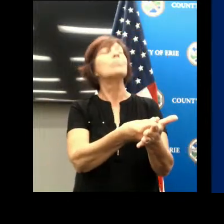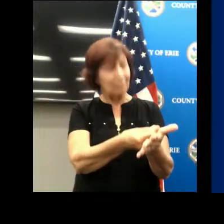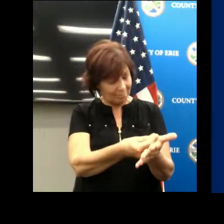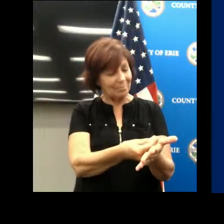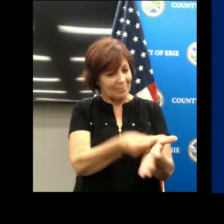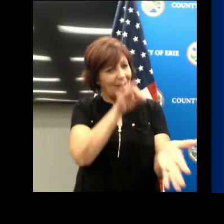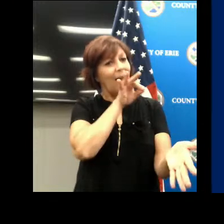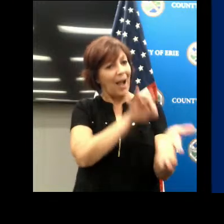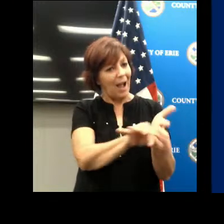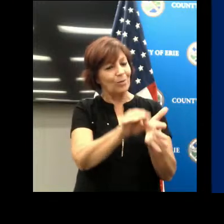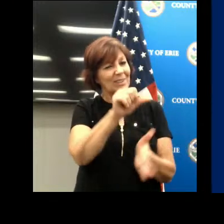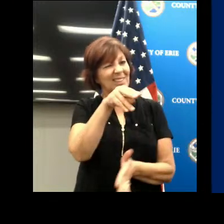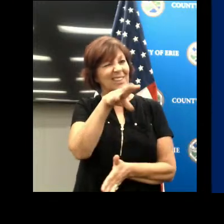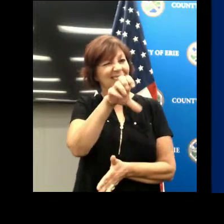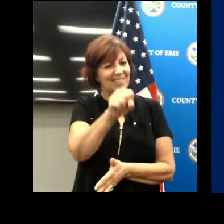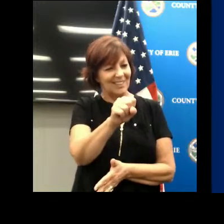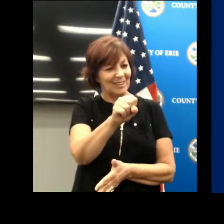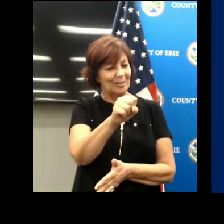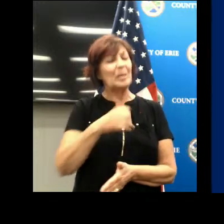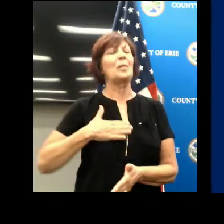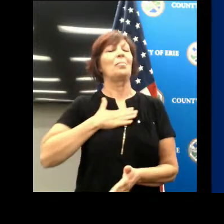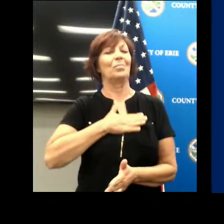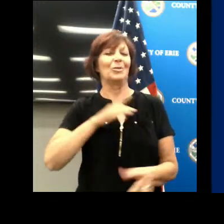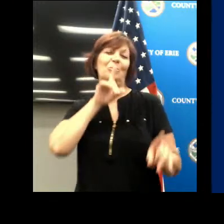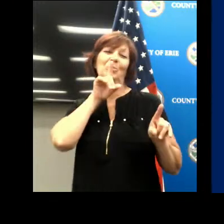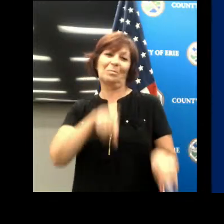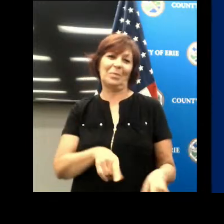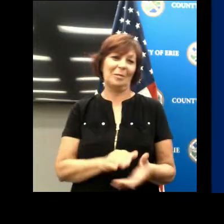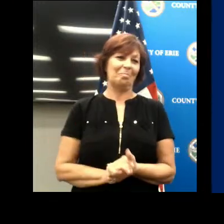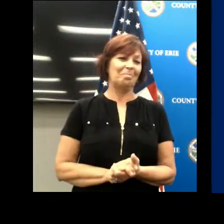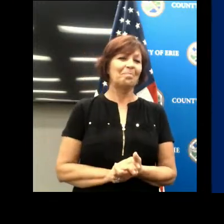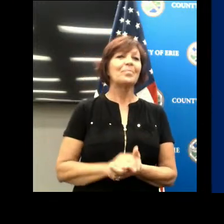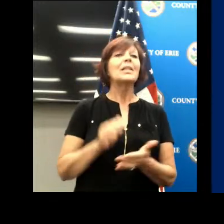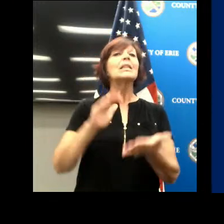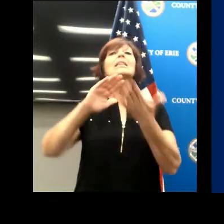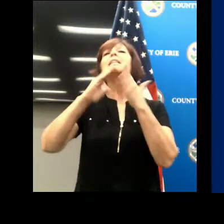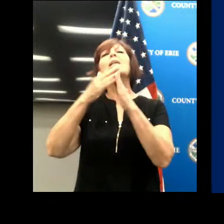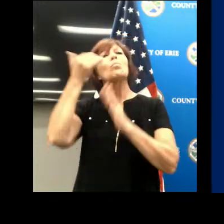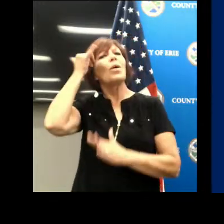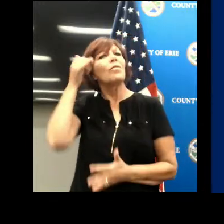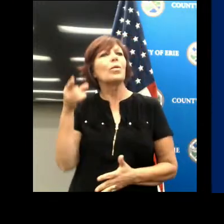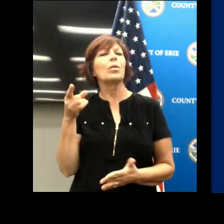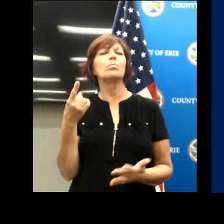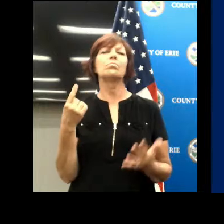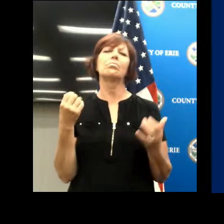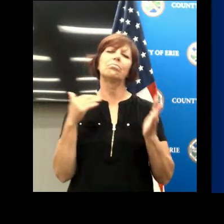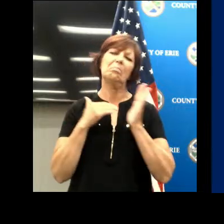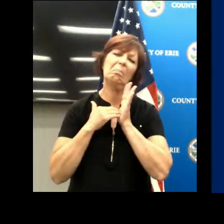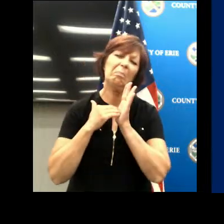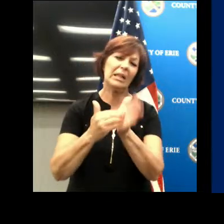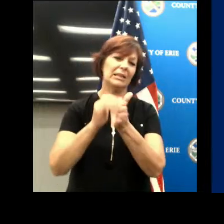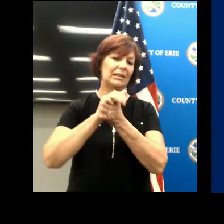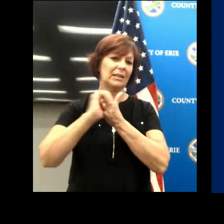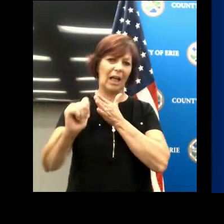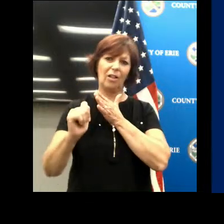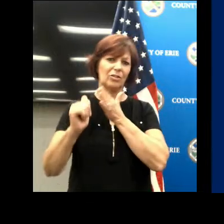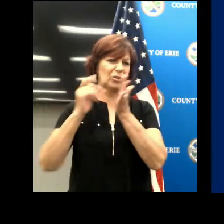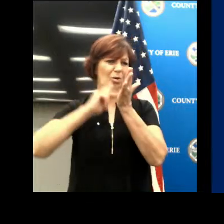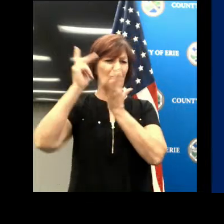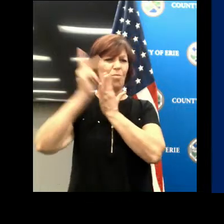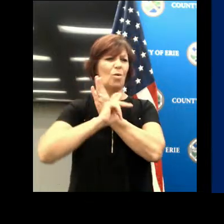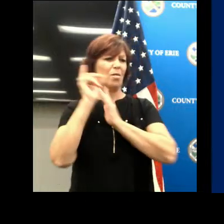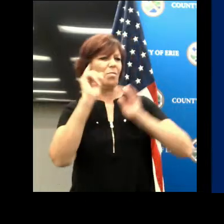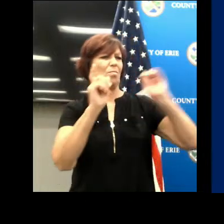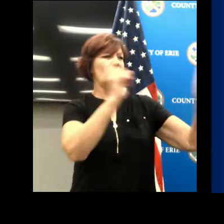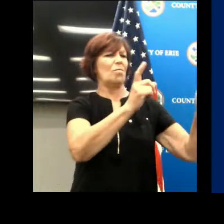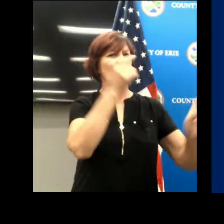invest in your community by responding to the census. City of Buffalo, there are millions and millions of dollars of programs that go to the City of